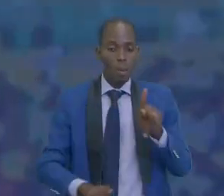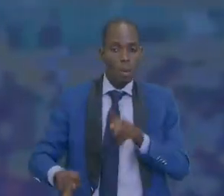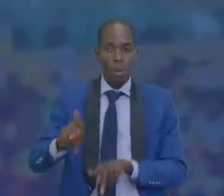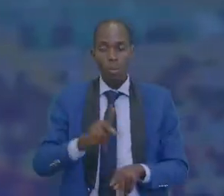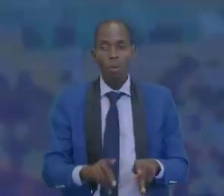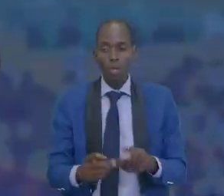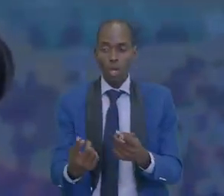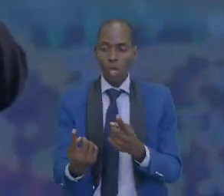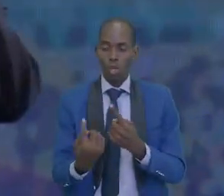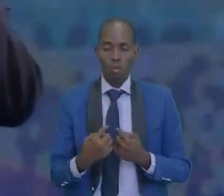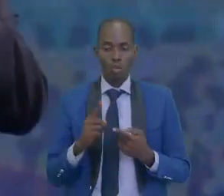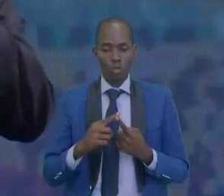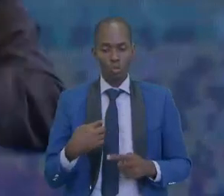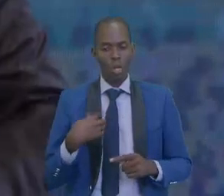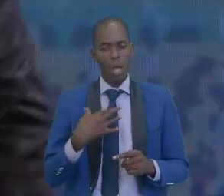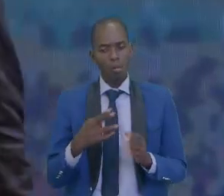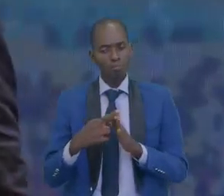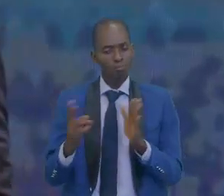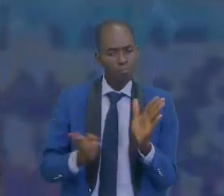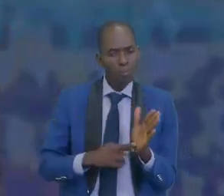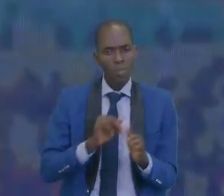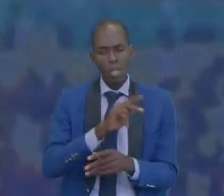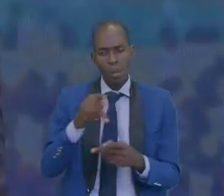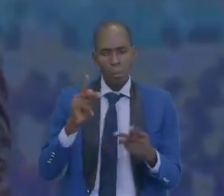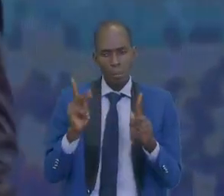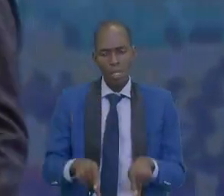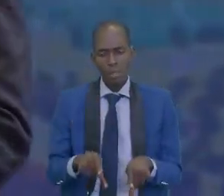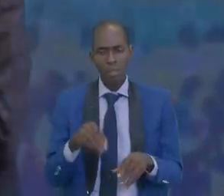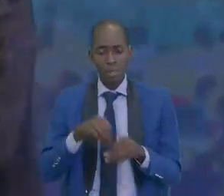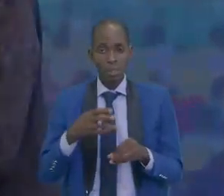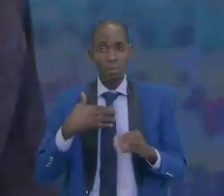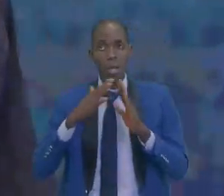me and report a man in my palace to me,